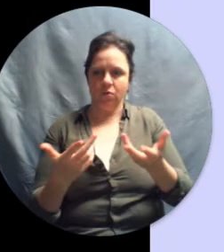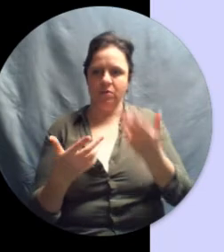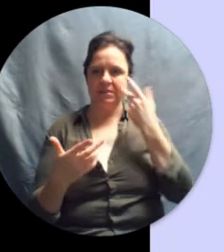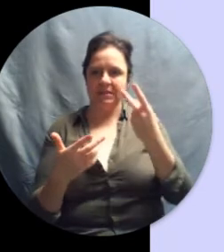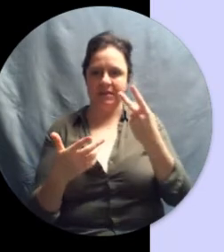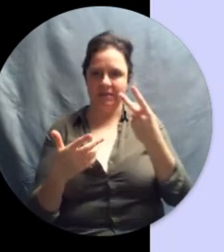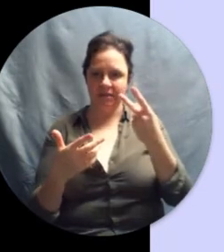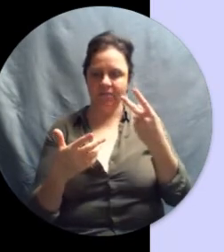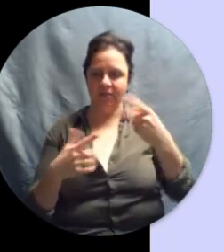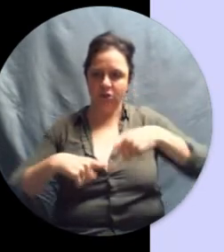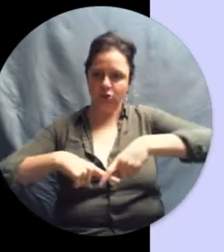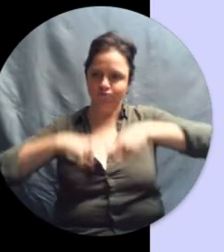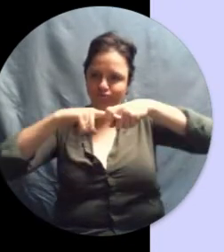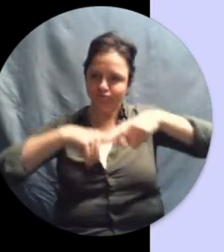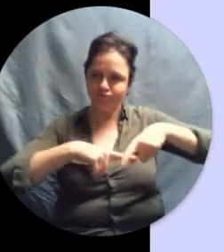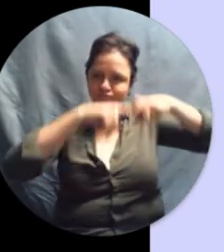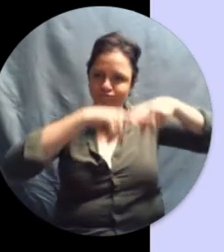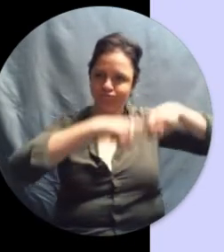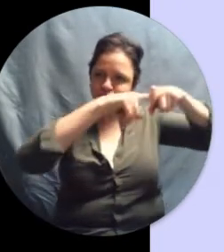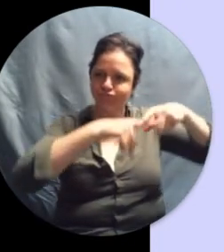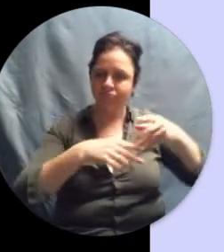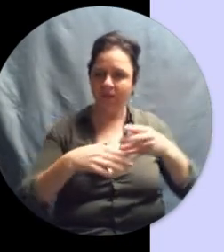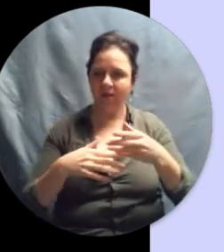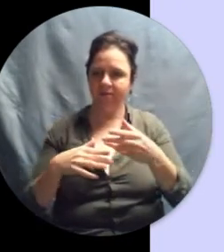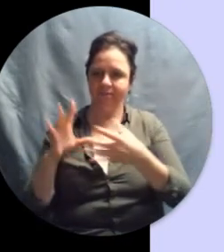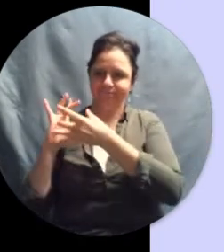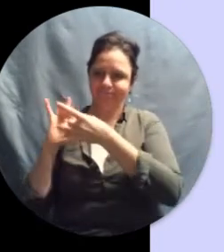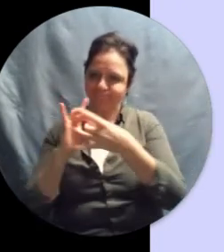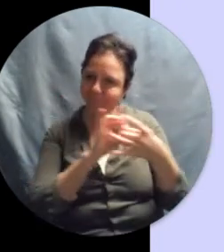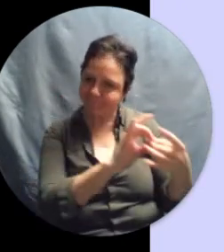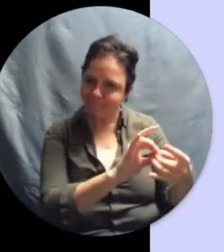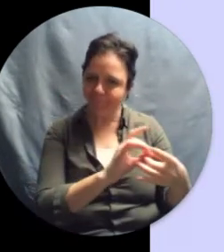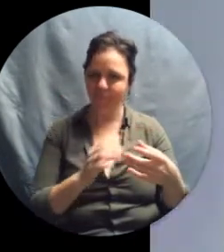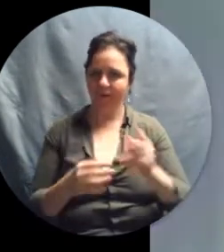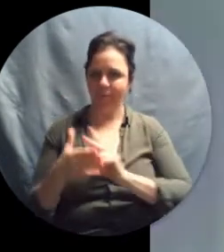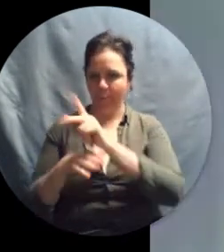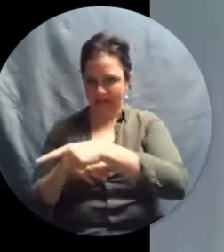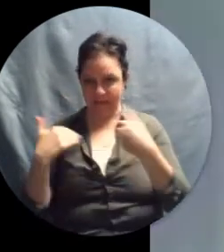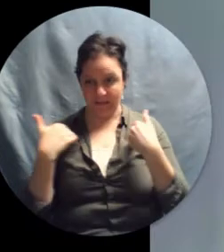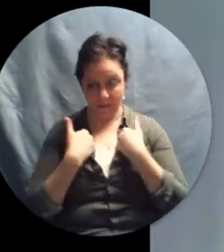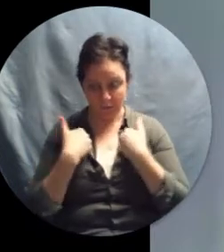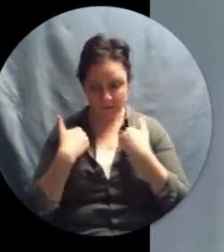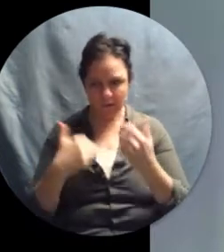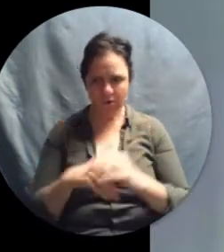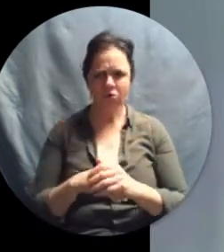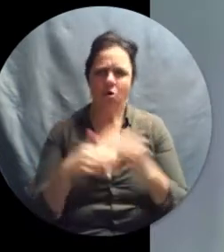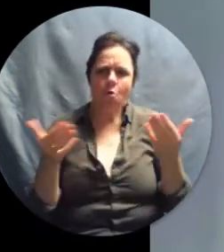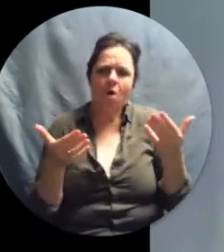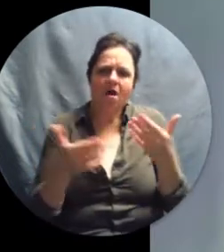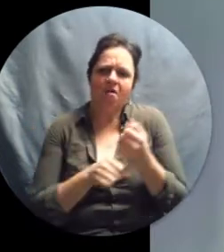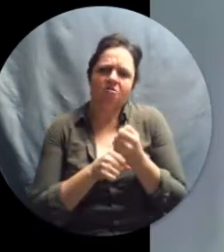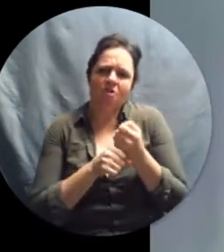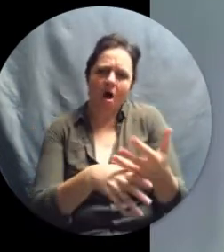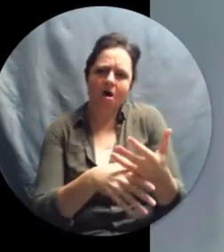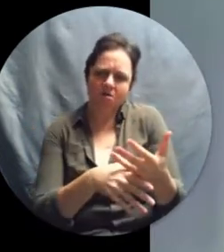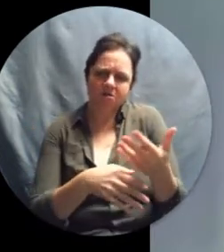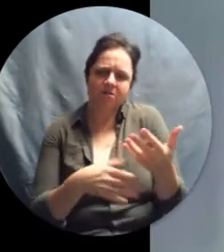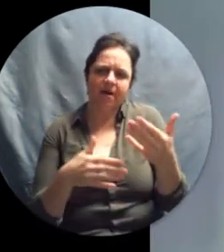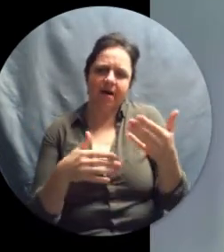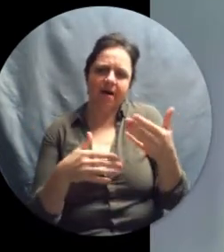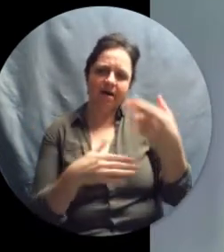things, nutrient availability, and that just really disrupts those organisms that are living there. So what are some of the causes behind habitat loss?